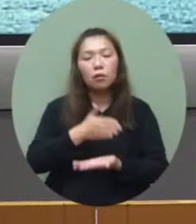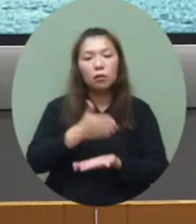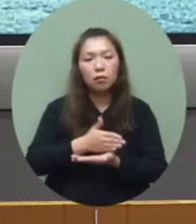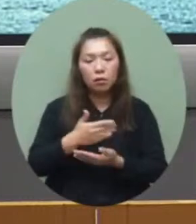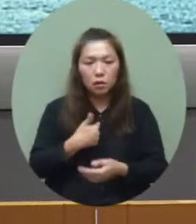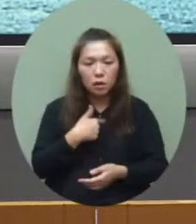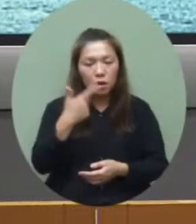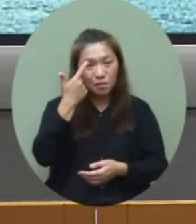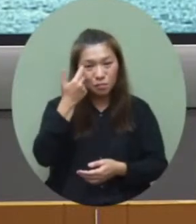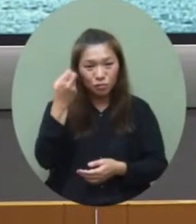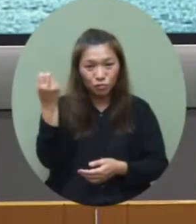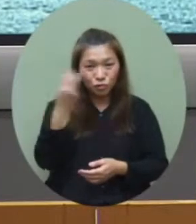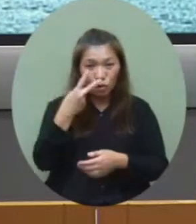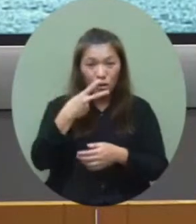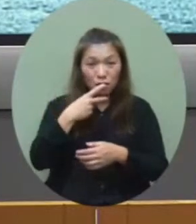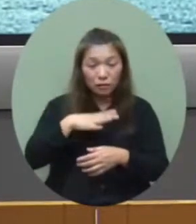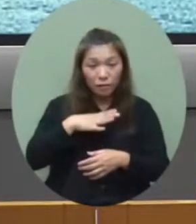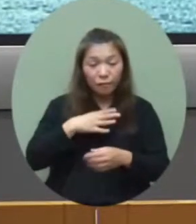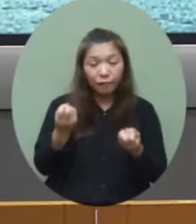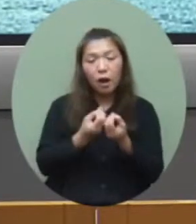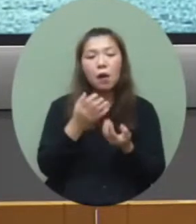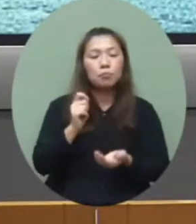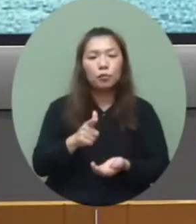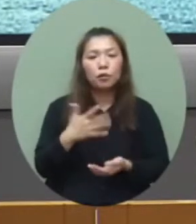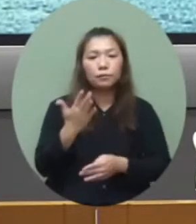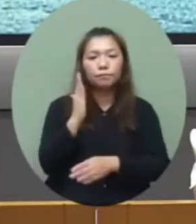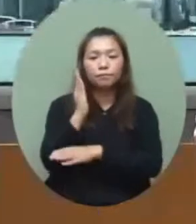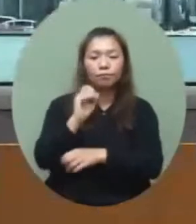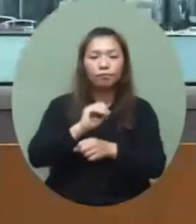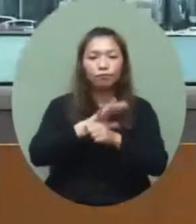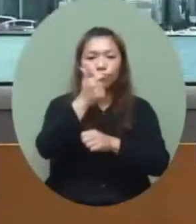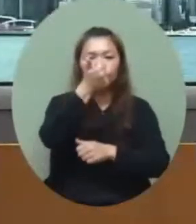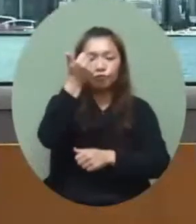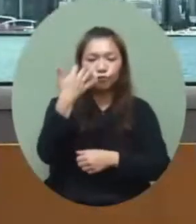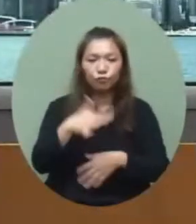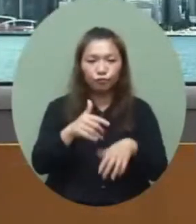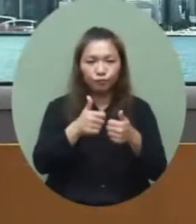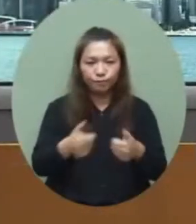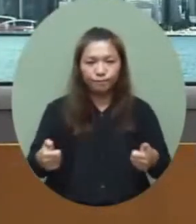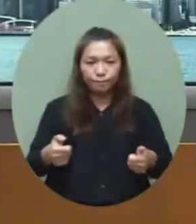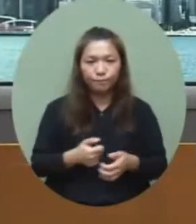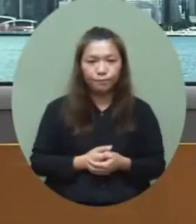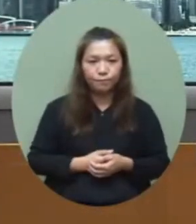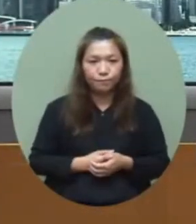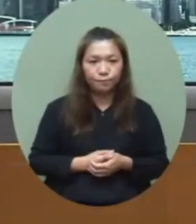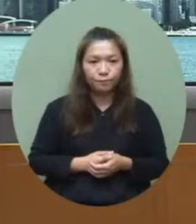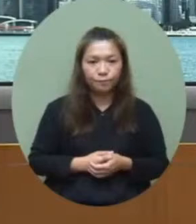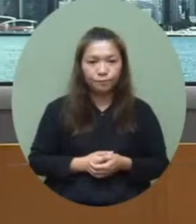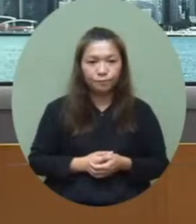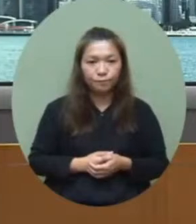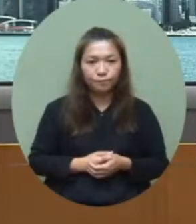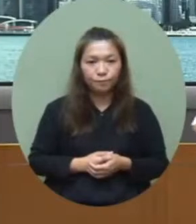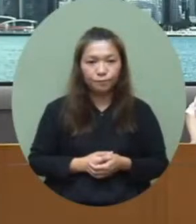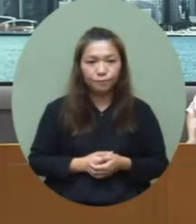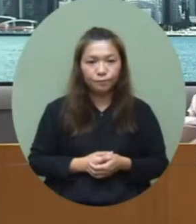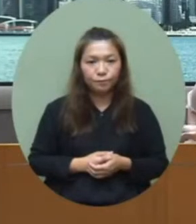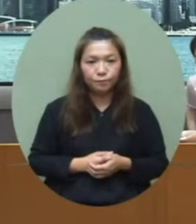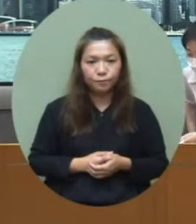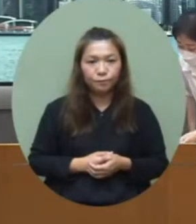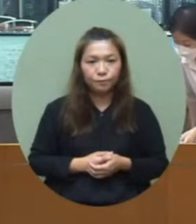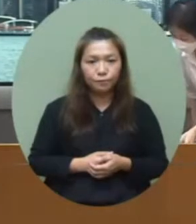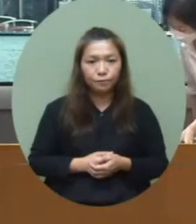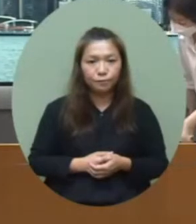think the situation at the moment is not as serious. We would not want to see that situation, of course. That's the end of the press briefing.